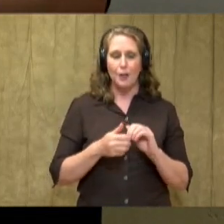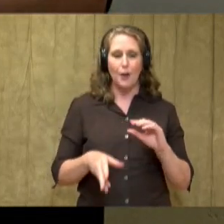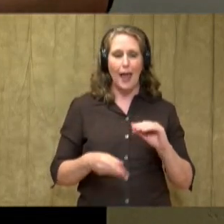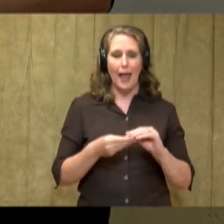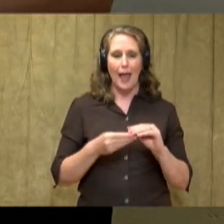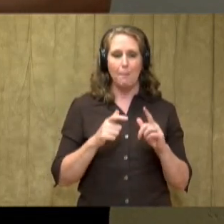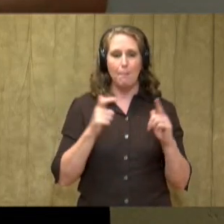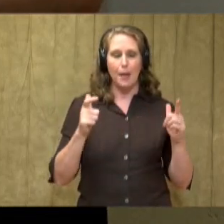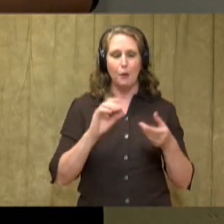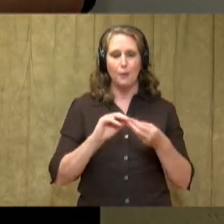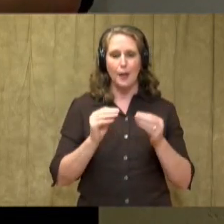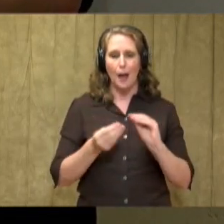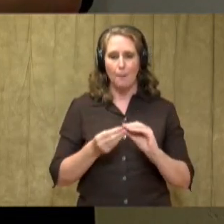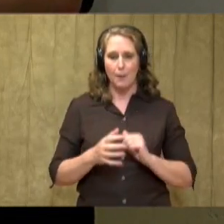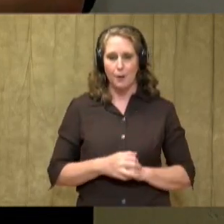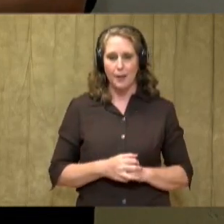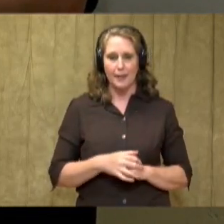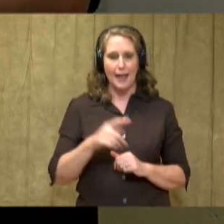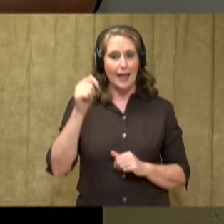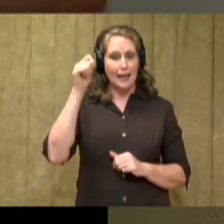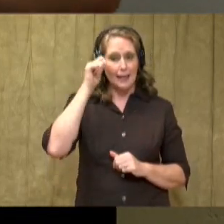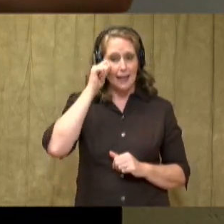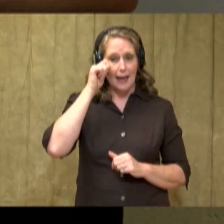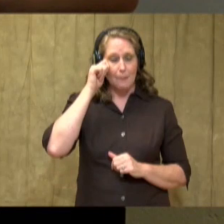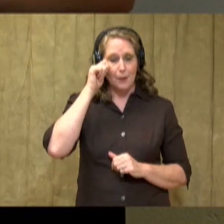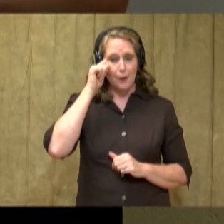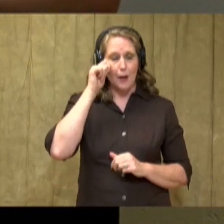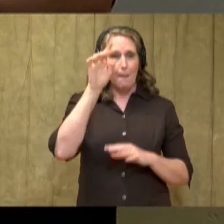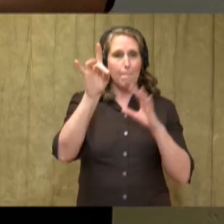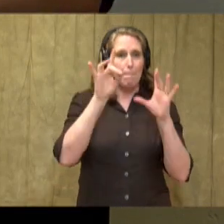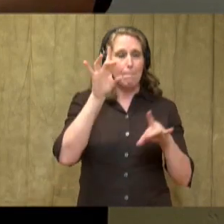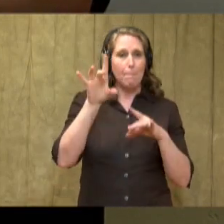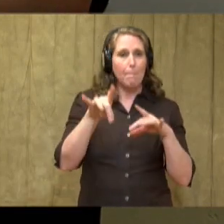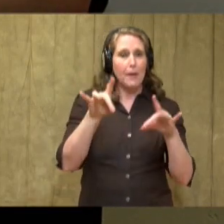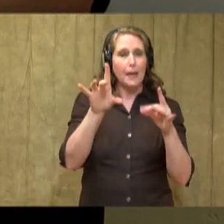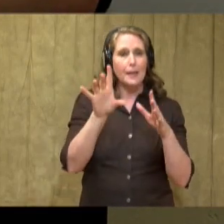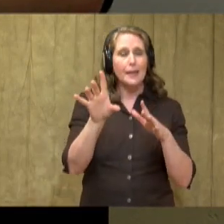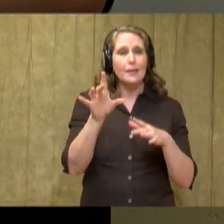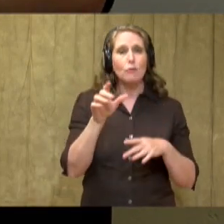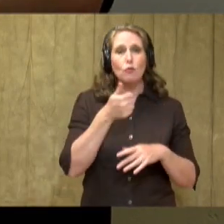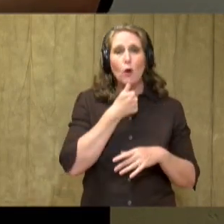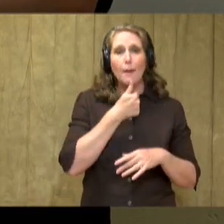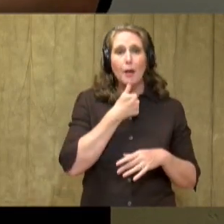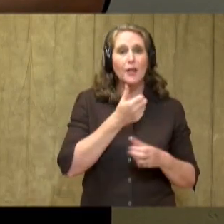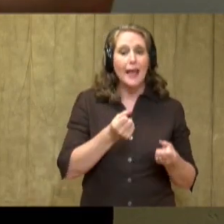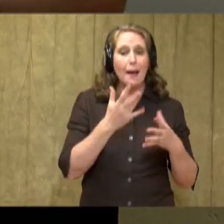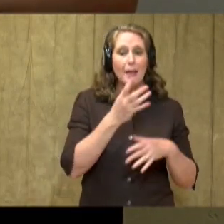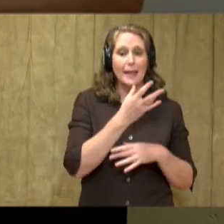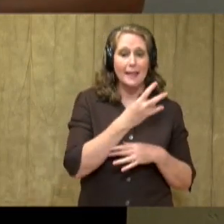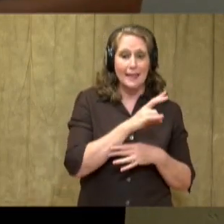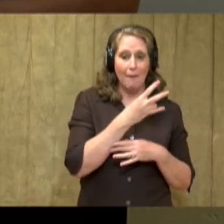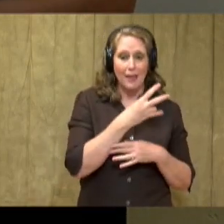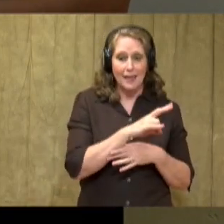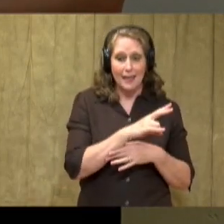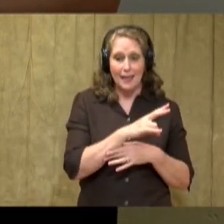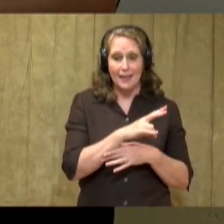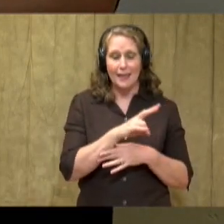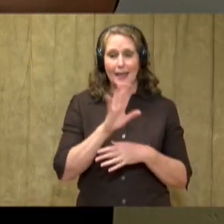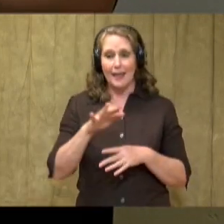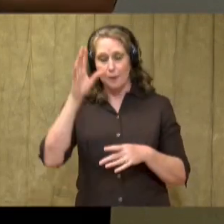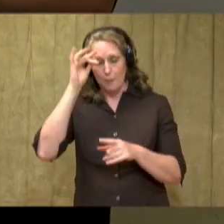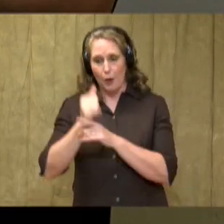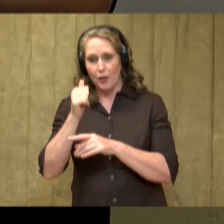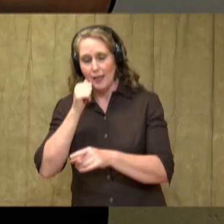numbers. Tanner picked 17 strawberries. His siblings picked 50